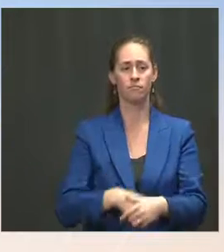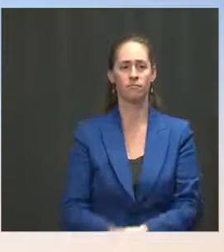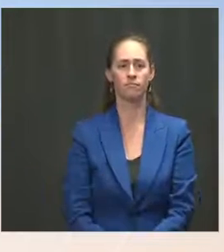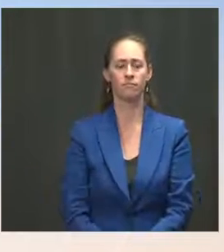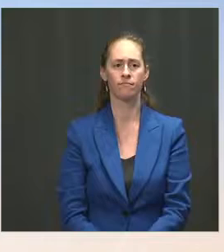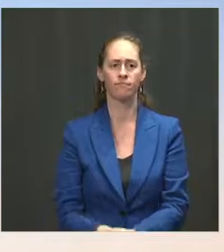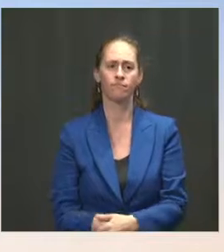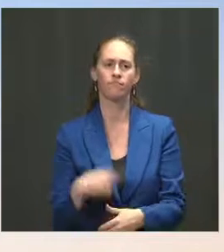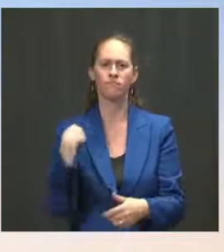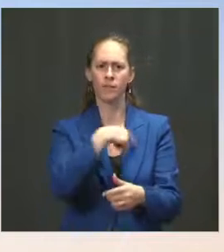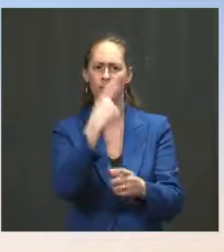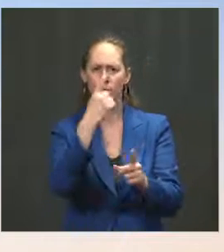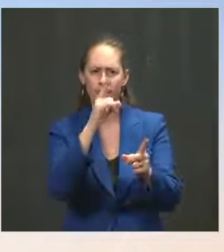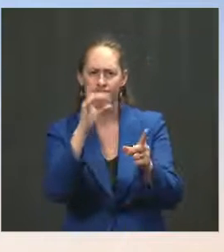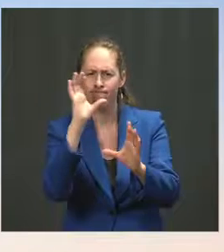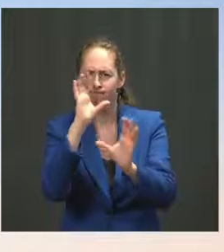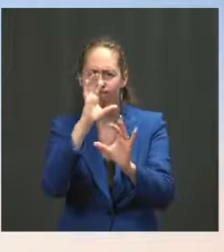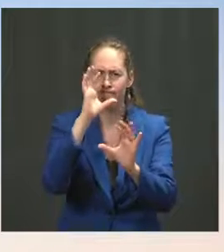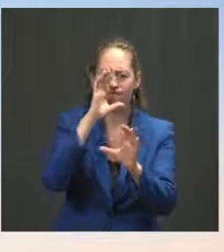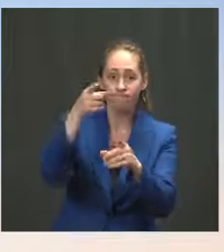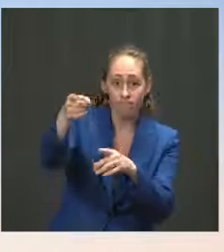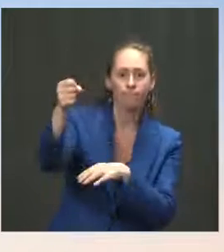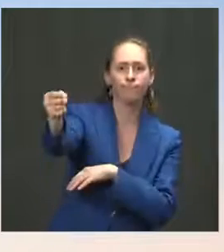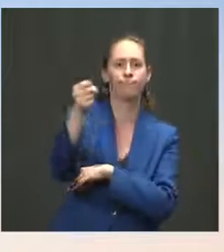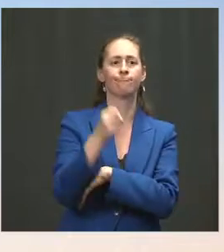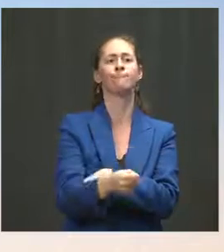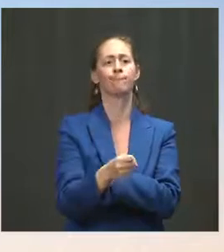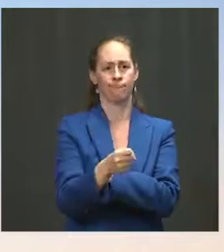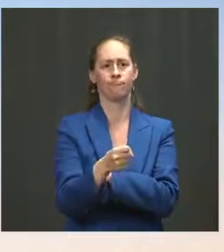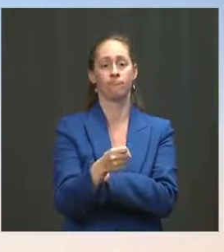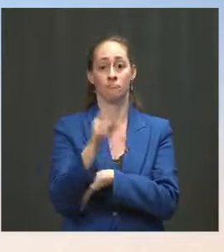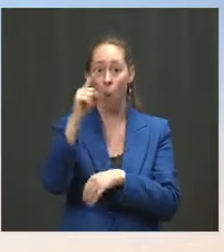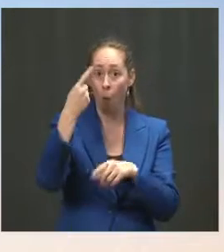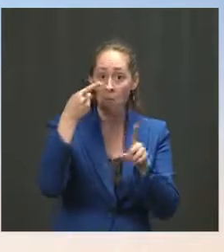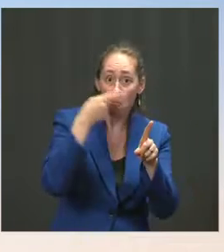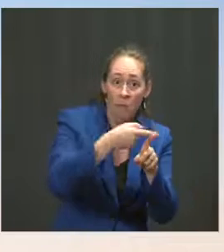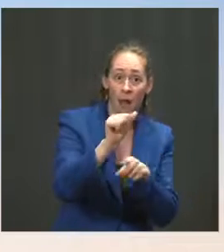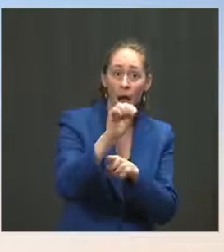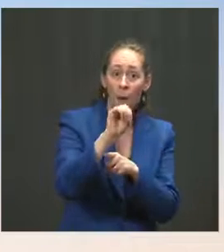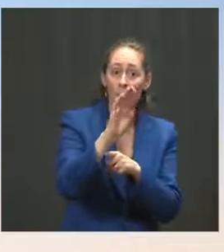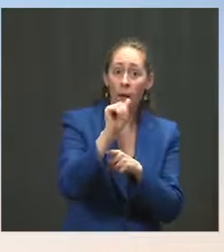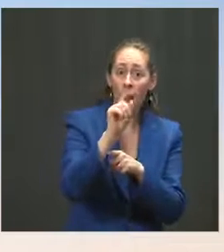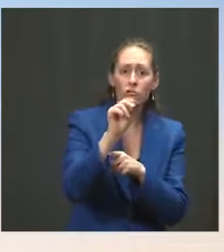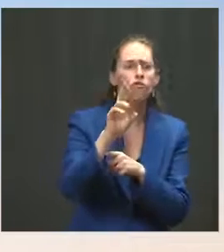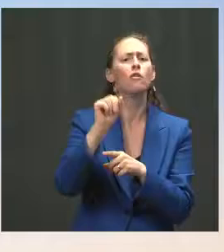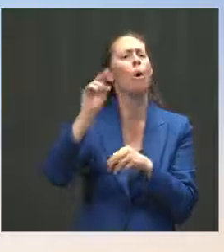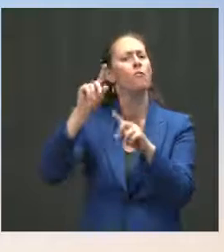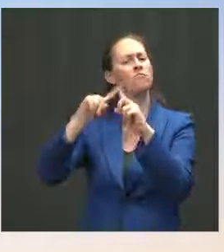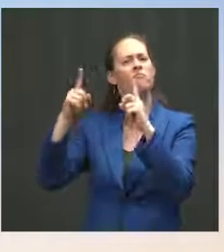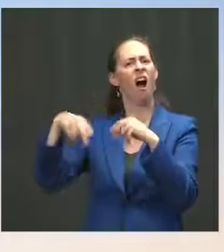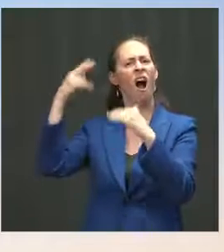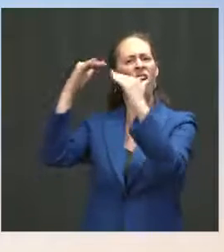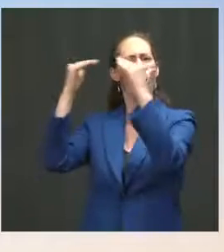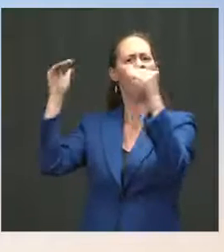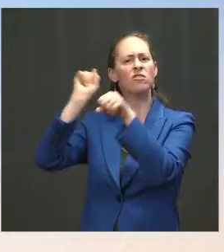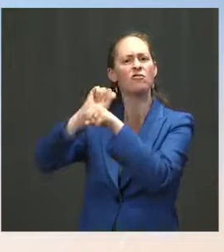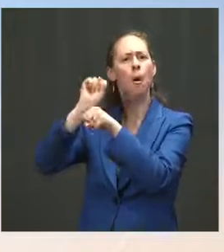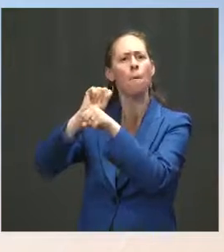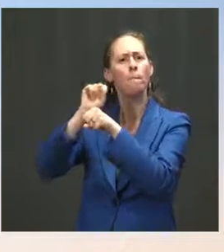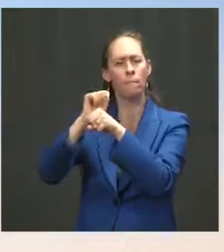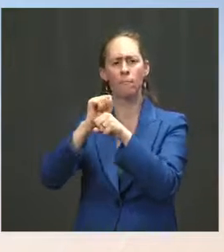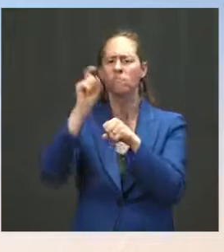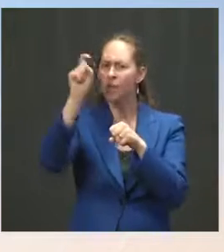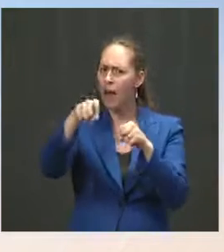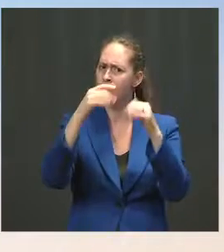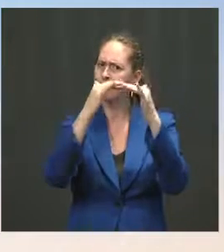posts, not just ambassador roles, but roles to serve in high-level positions in agencies. Go ahead, Michael. Thanks, Jen.